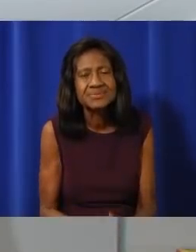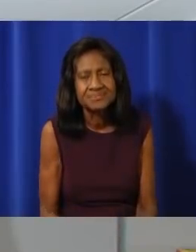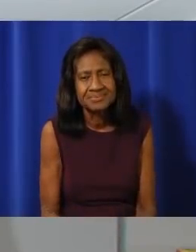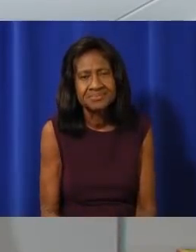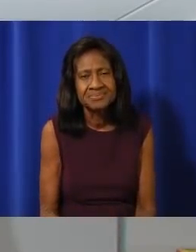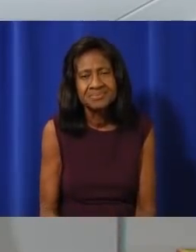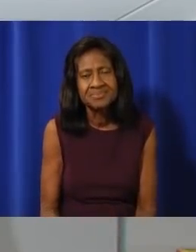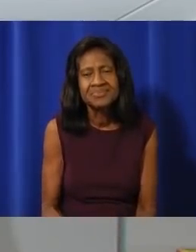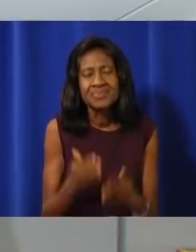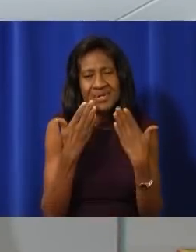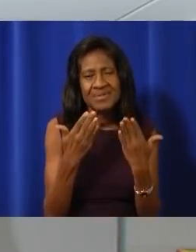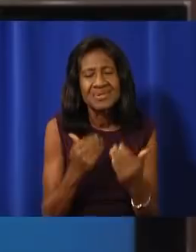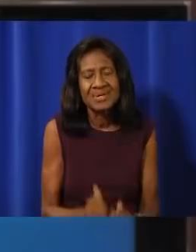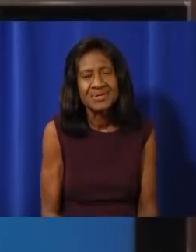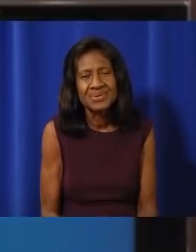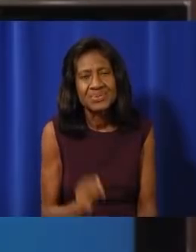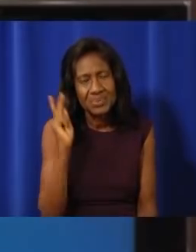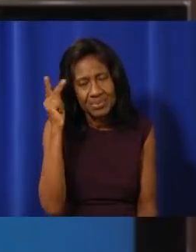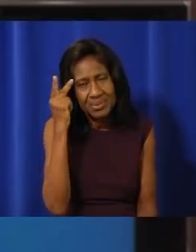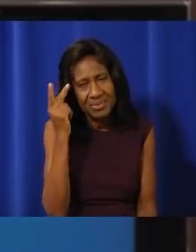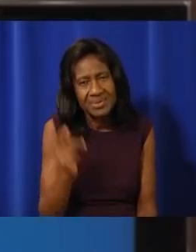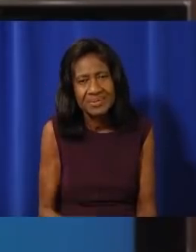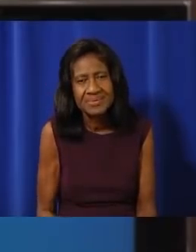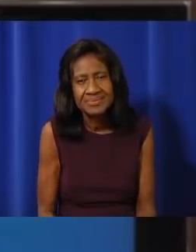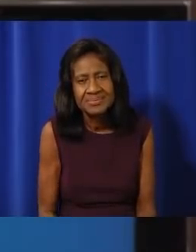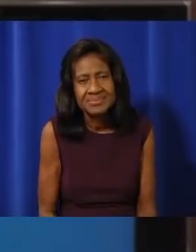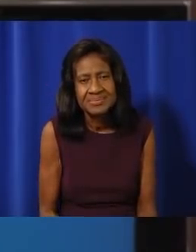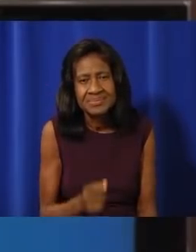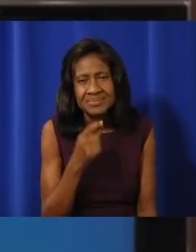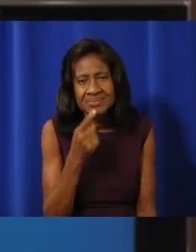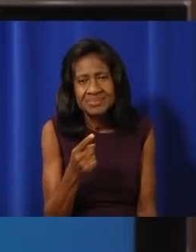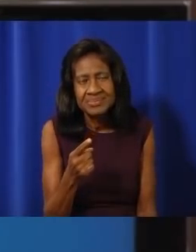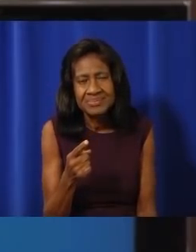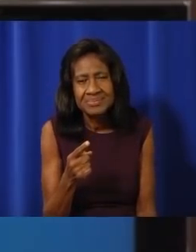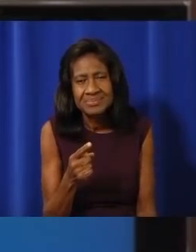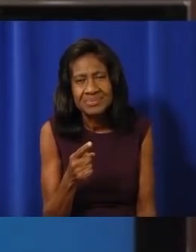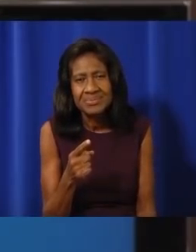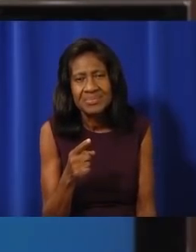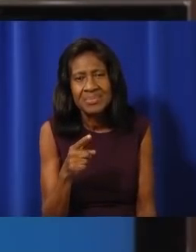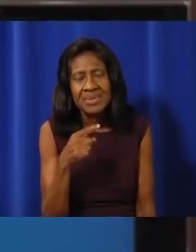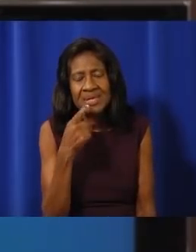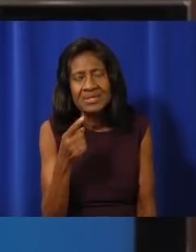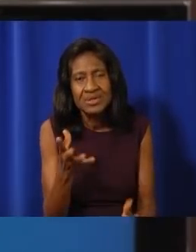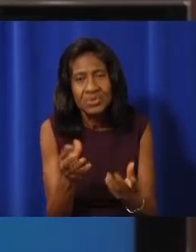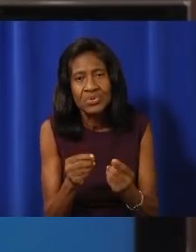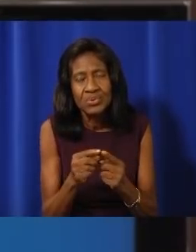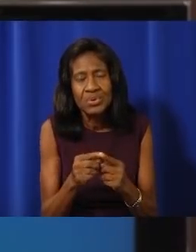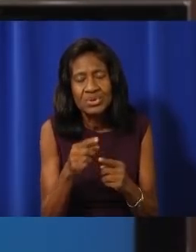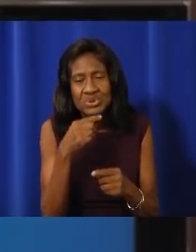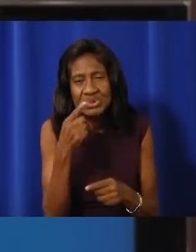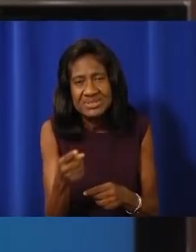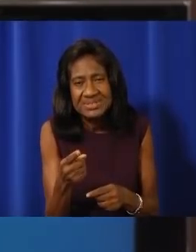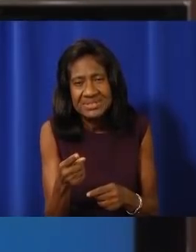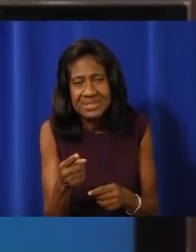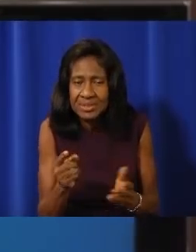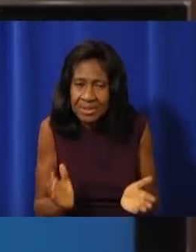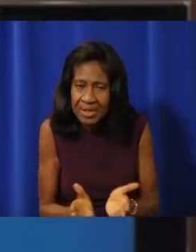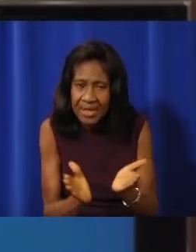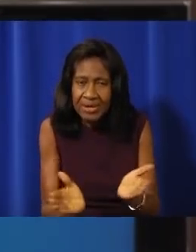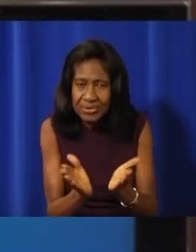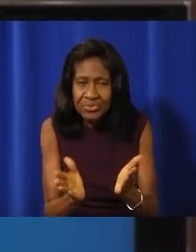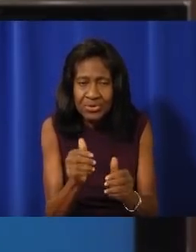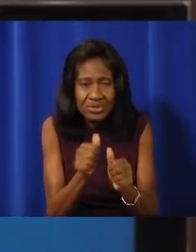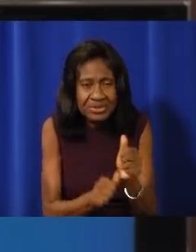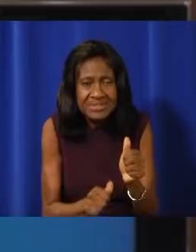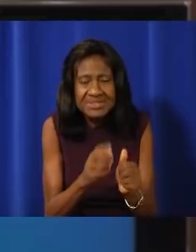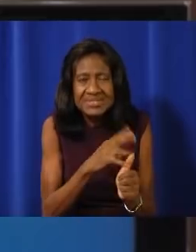Honorable Premier. Before we go to His Excellency, I would like to make an appeal to the Cayman public to encourage each and every one of you